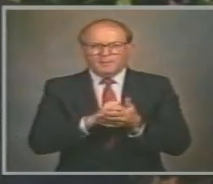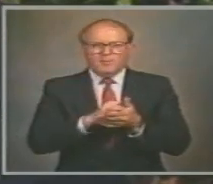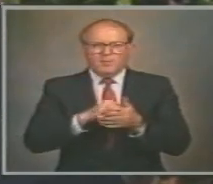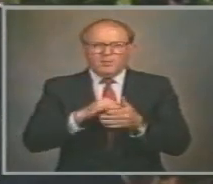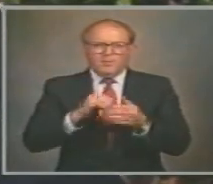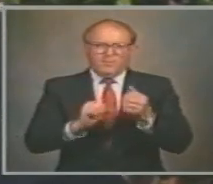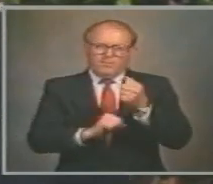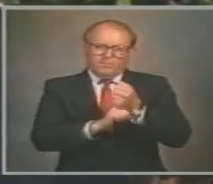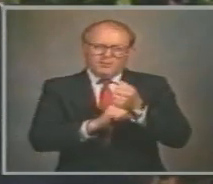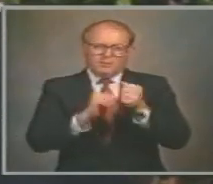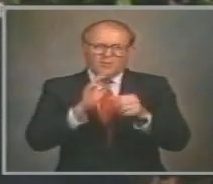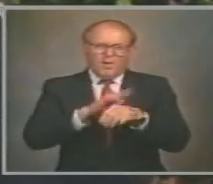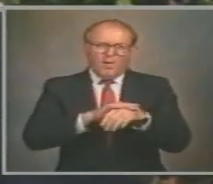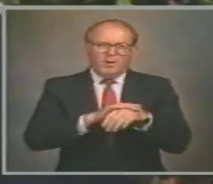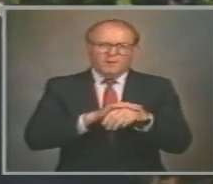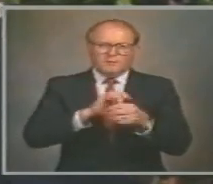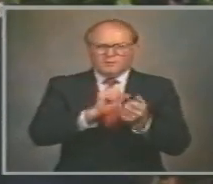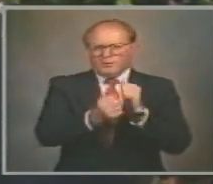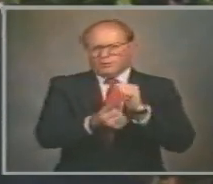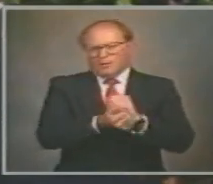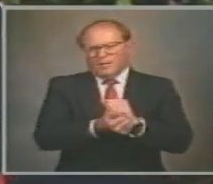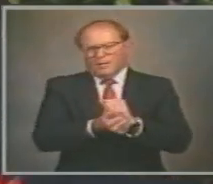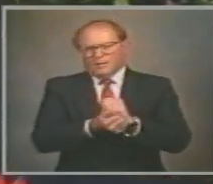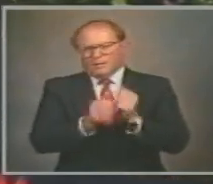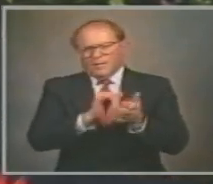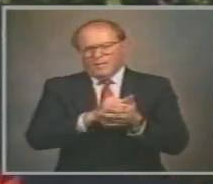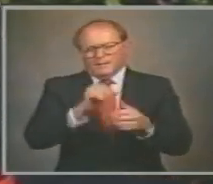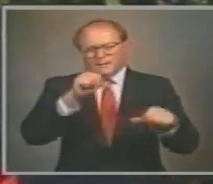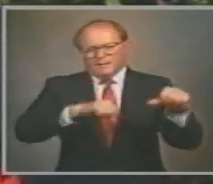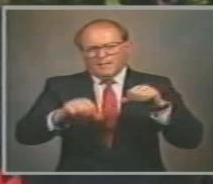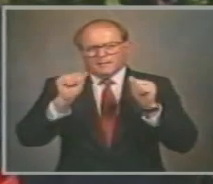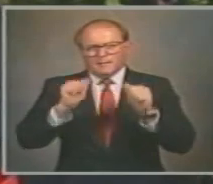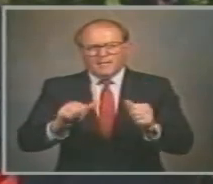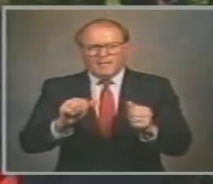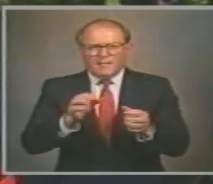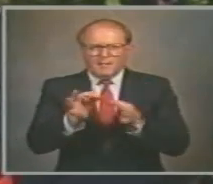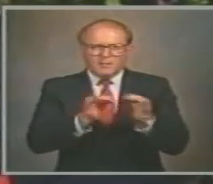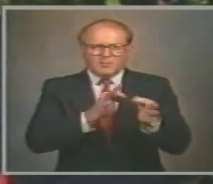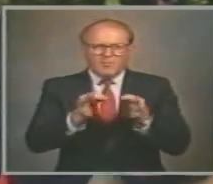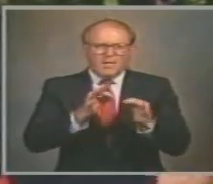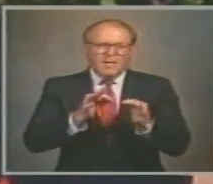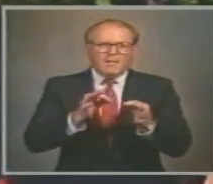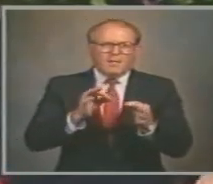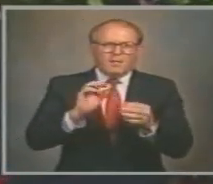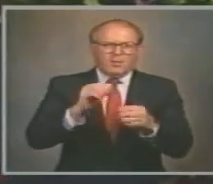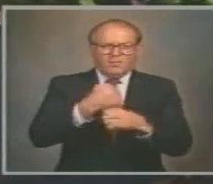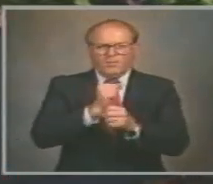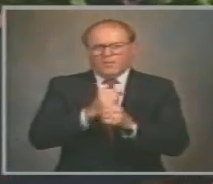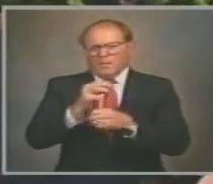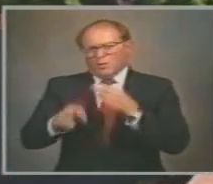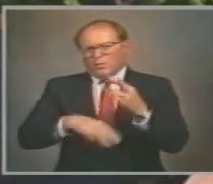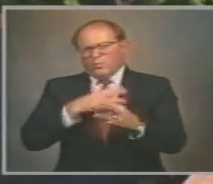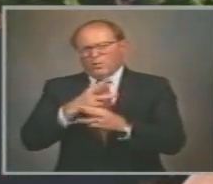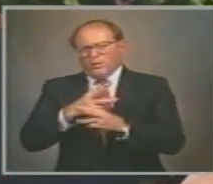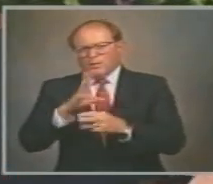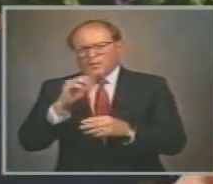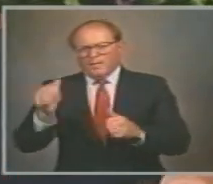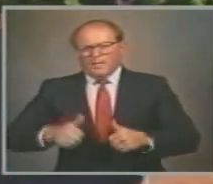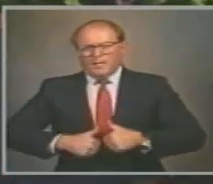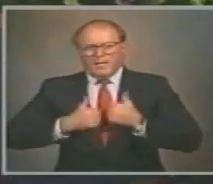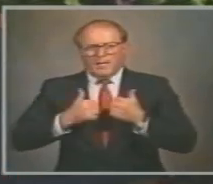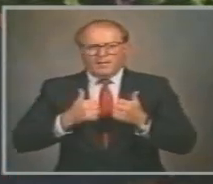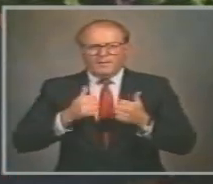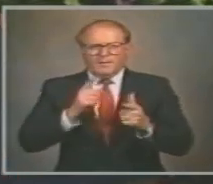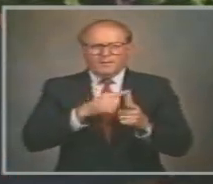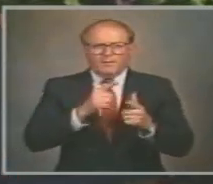on limited verifiable changes, science can explain the origin of nature, including life itself, the